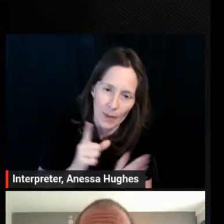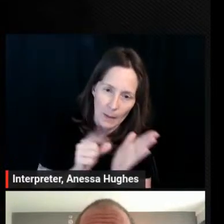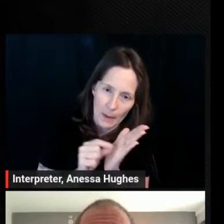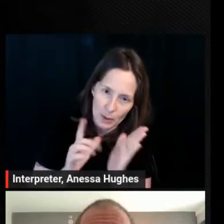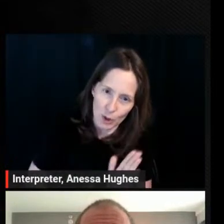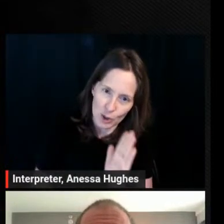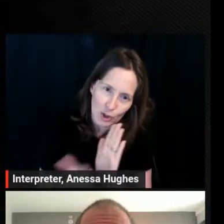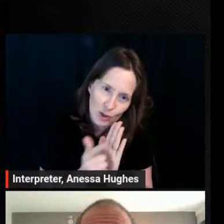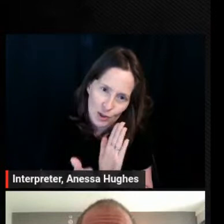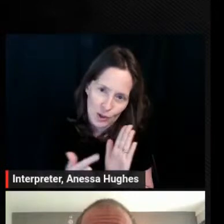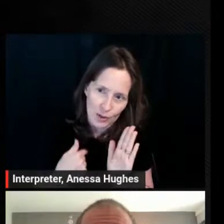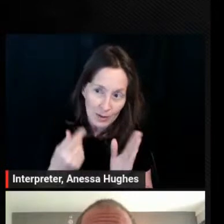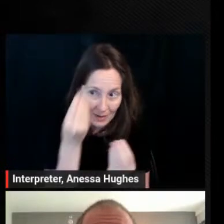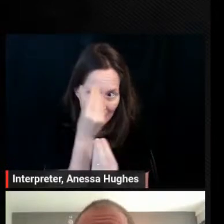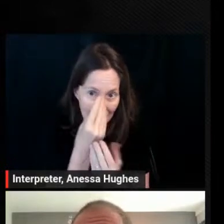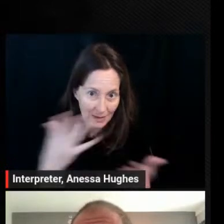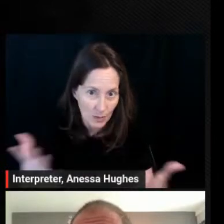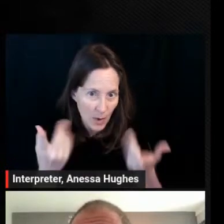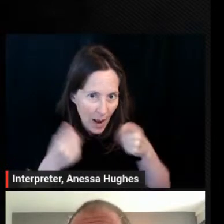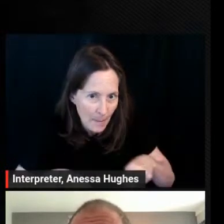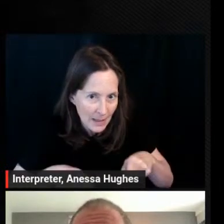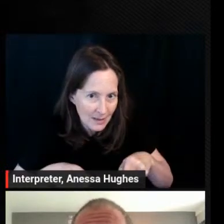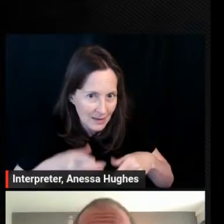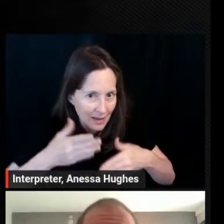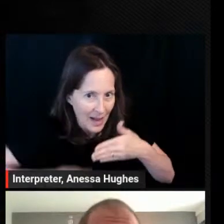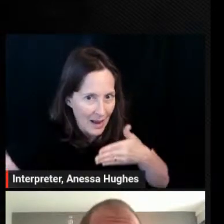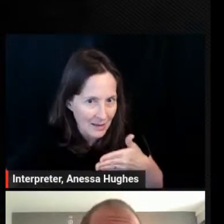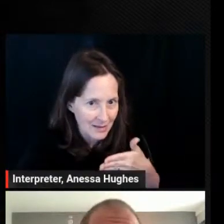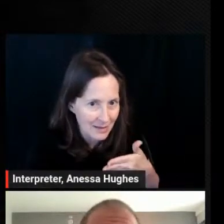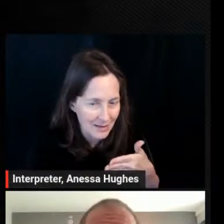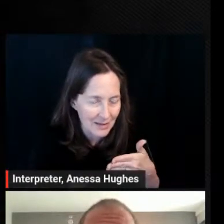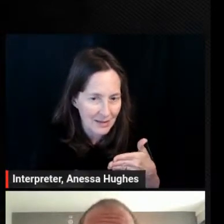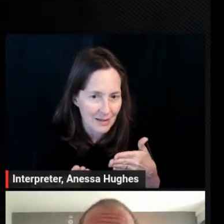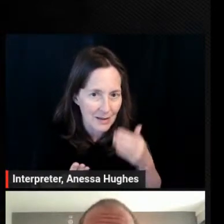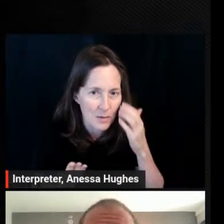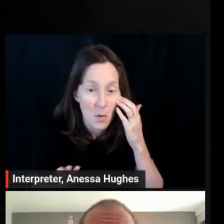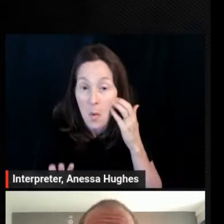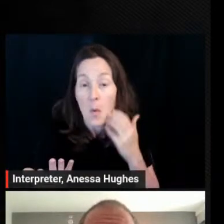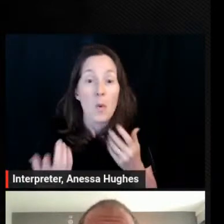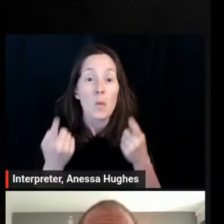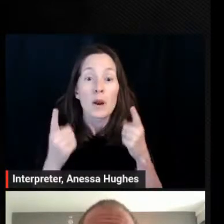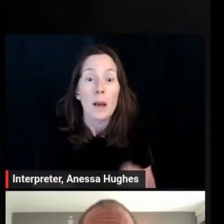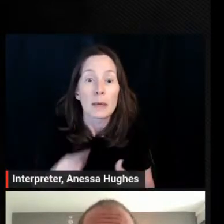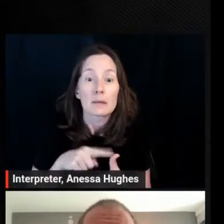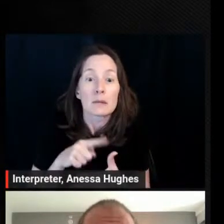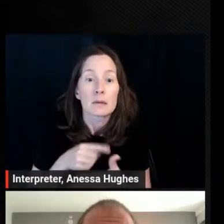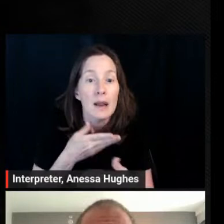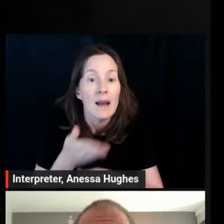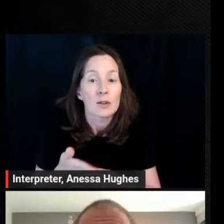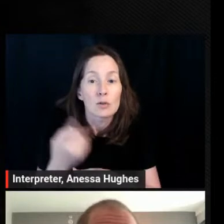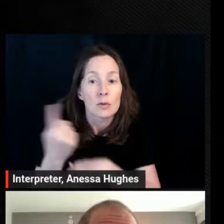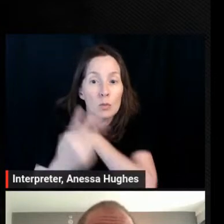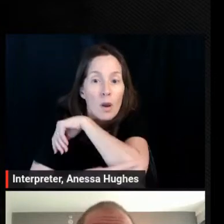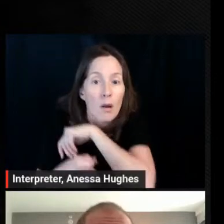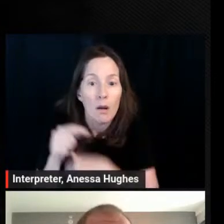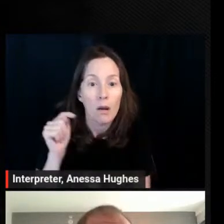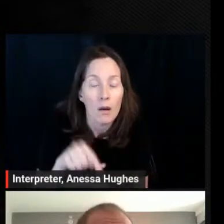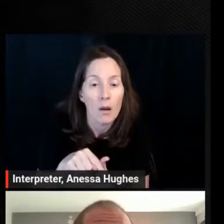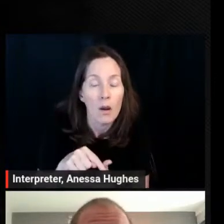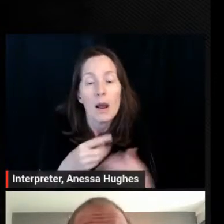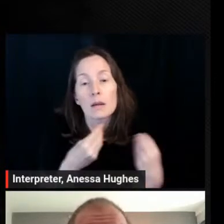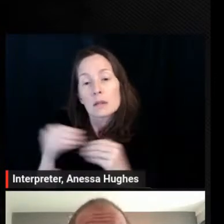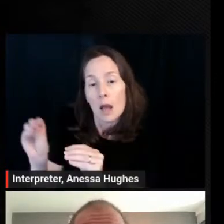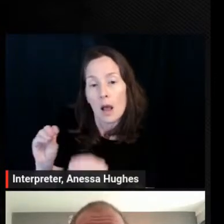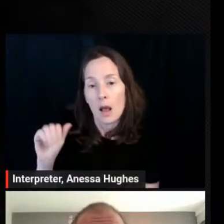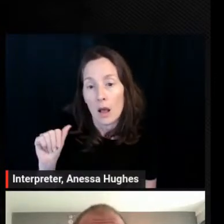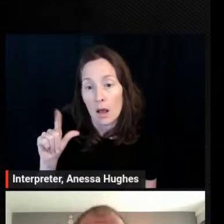half, or tell you exactly what happened to Cornelius after he was kidnapped and trafficked into Alabama. We want you